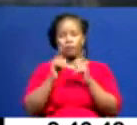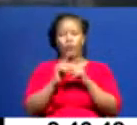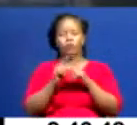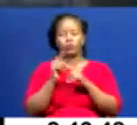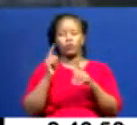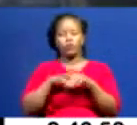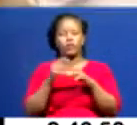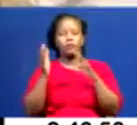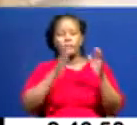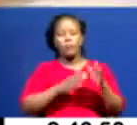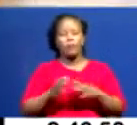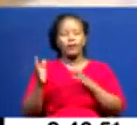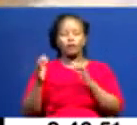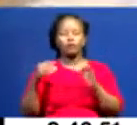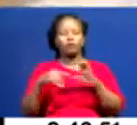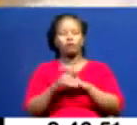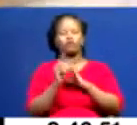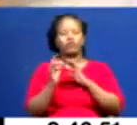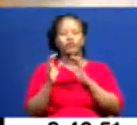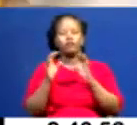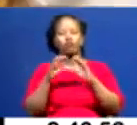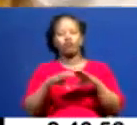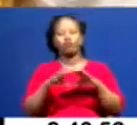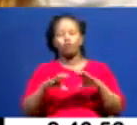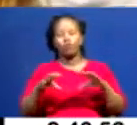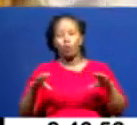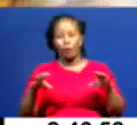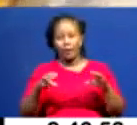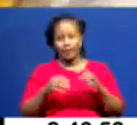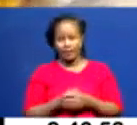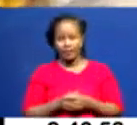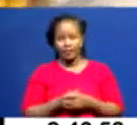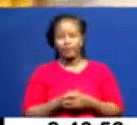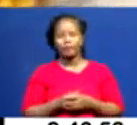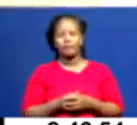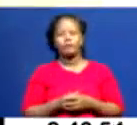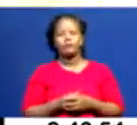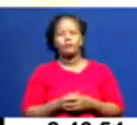consolidate the local market. Pauline Kihali for Prime Edition.